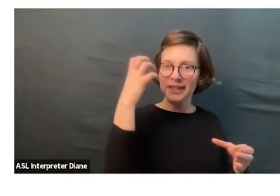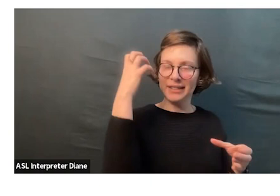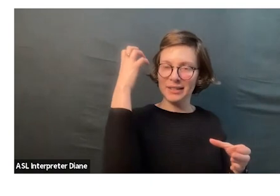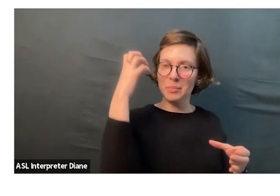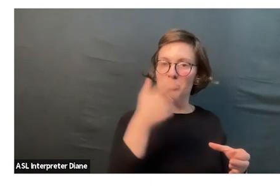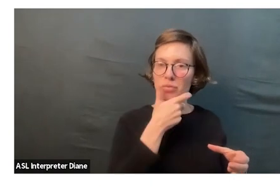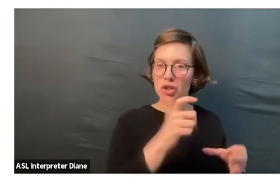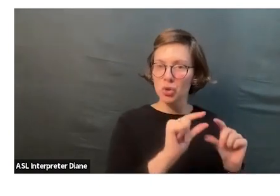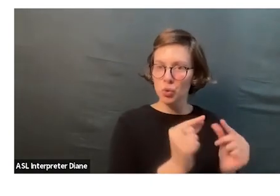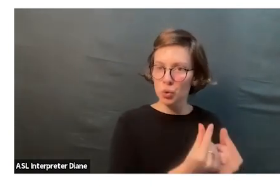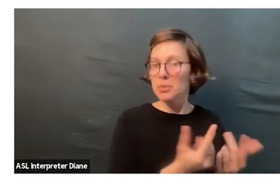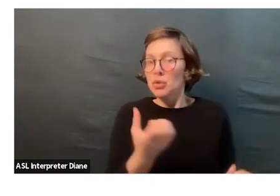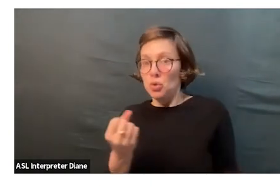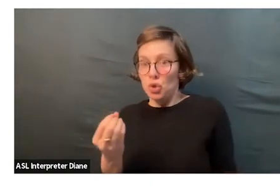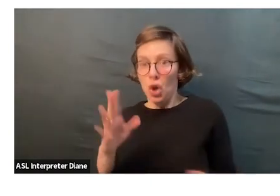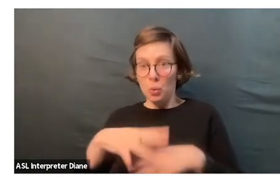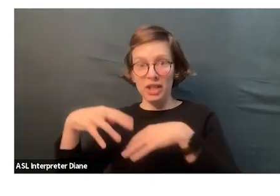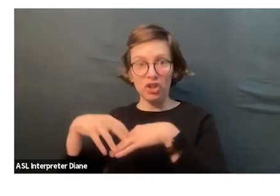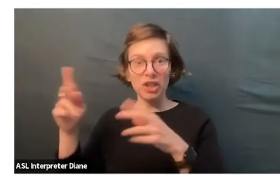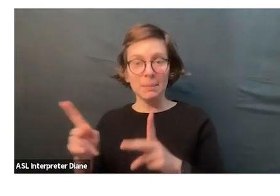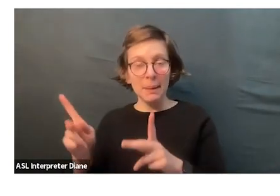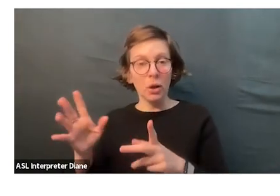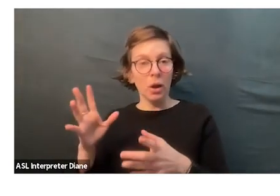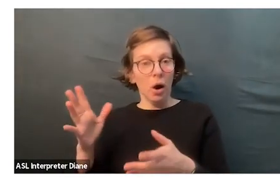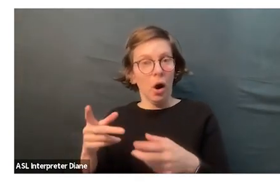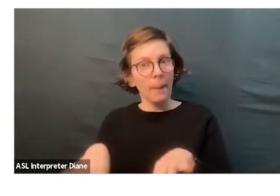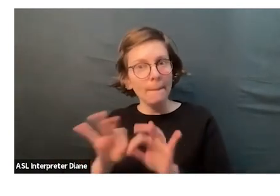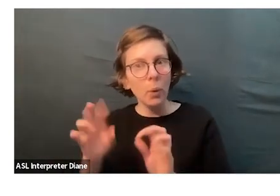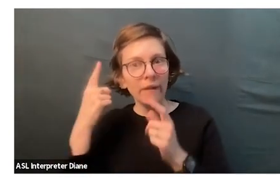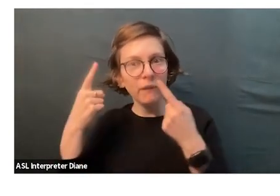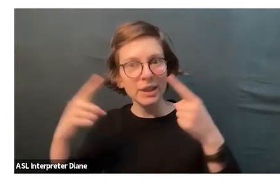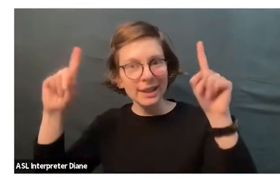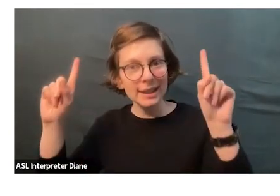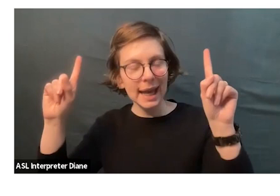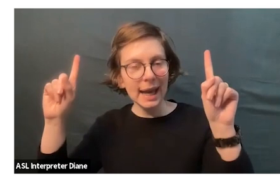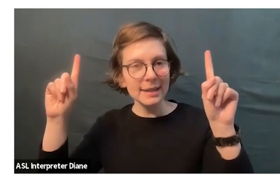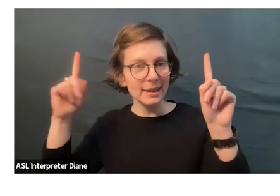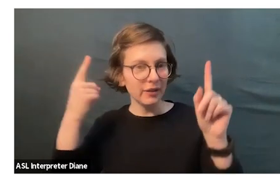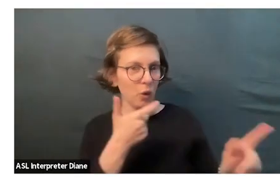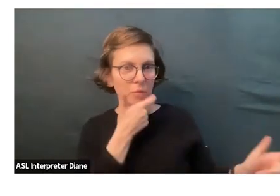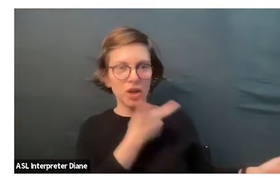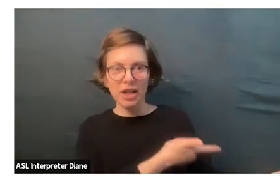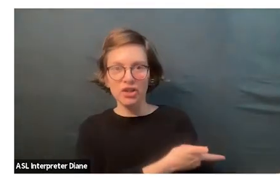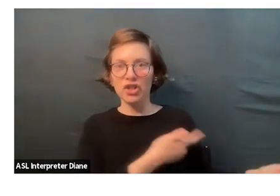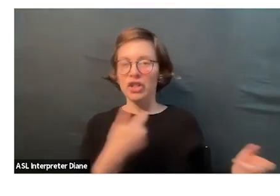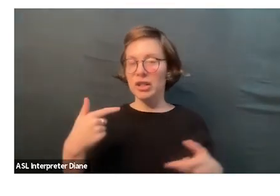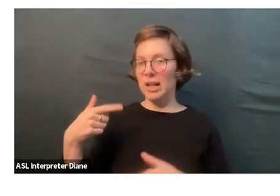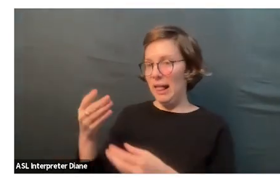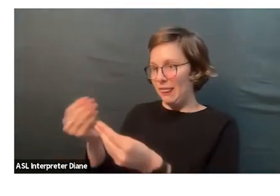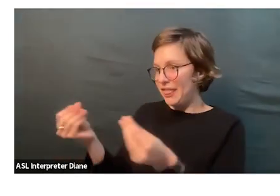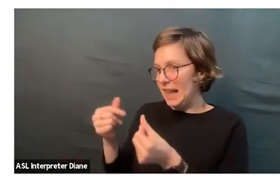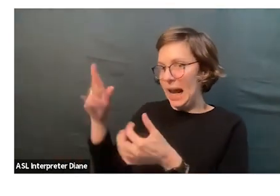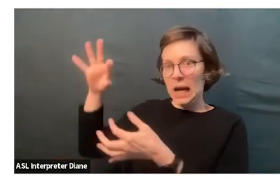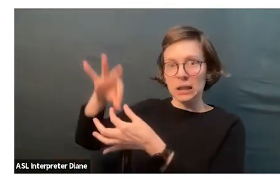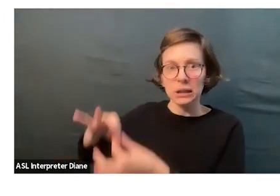So if it's the desert, Bedouins live a very specific type of way, right? In order to survive within that biome. But